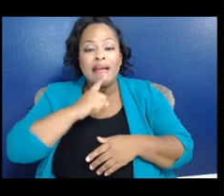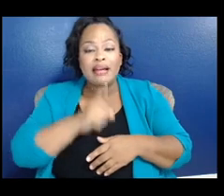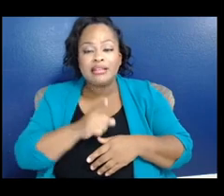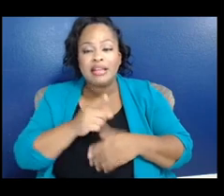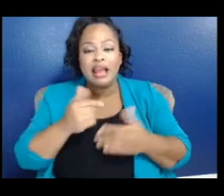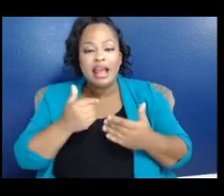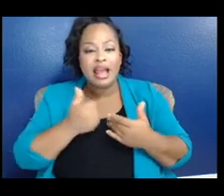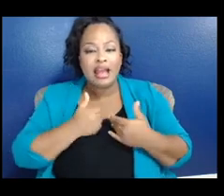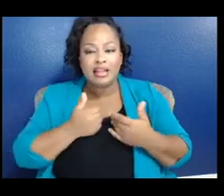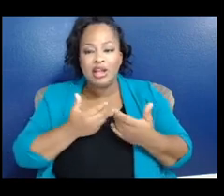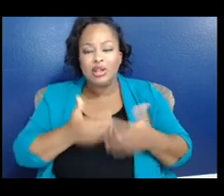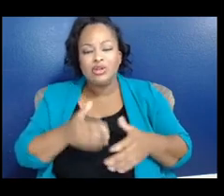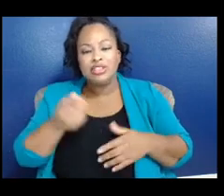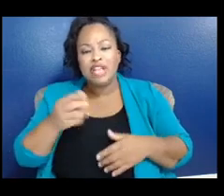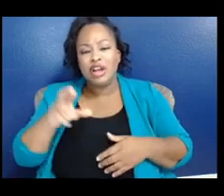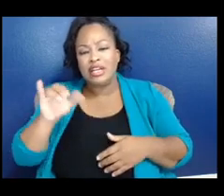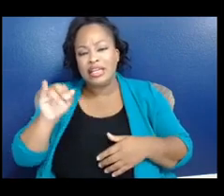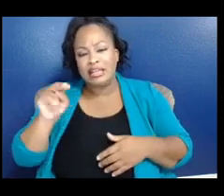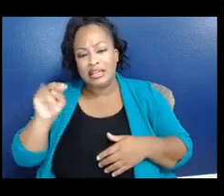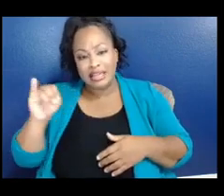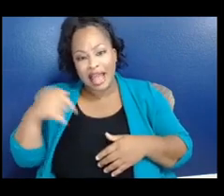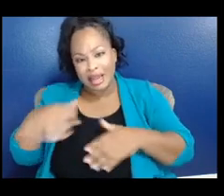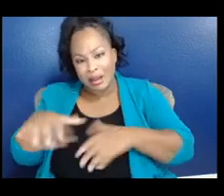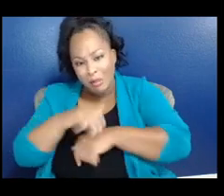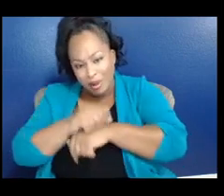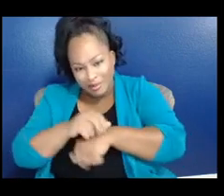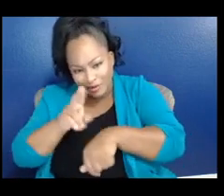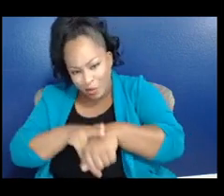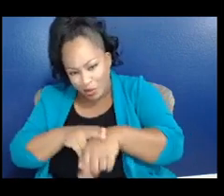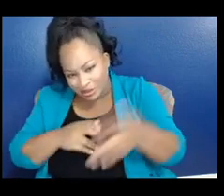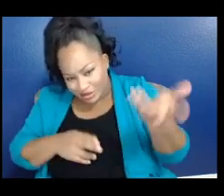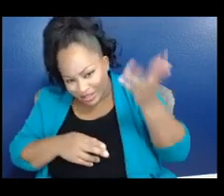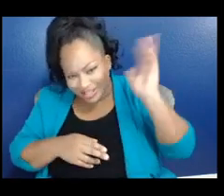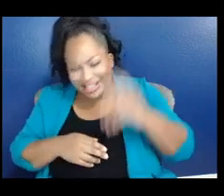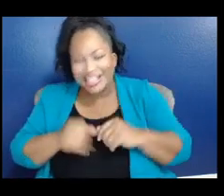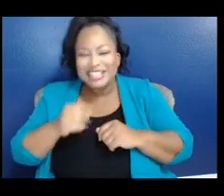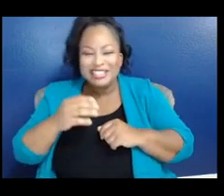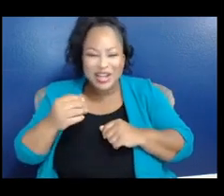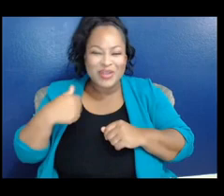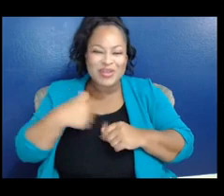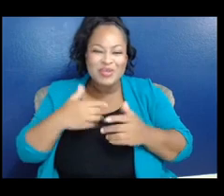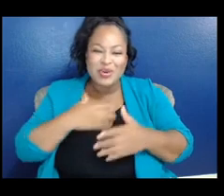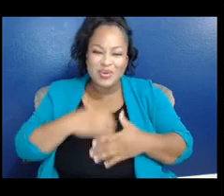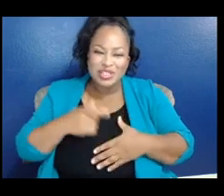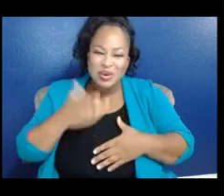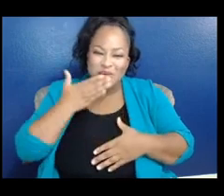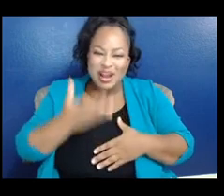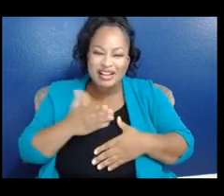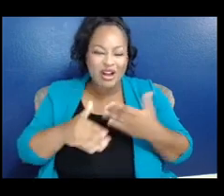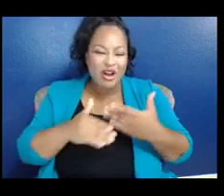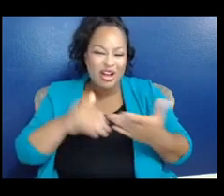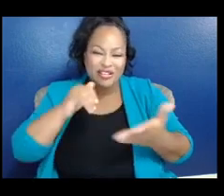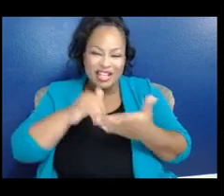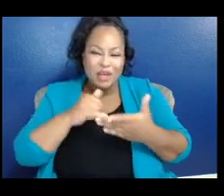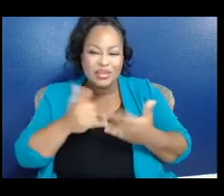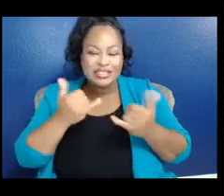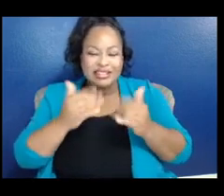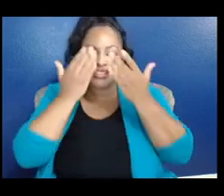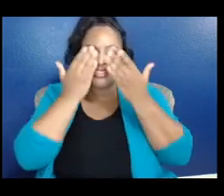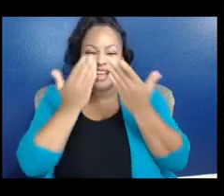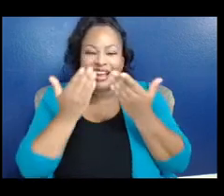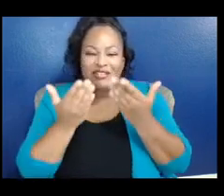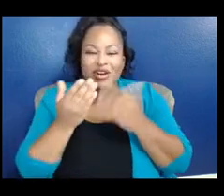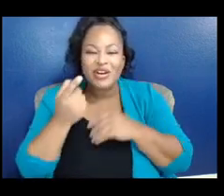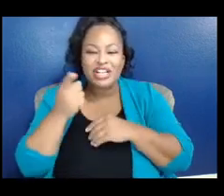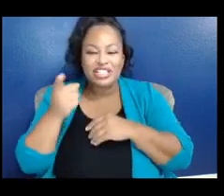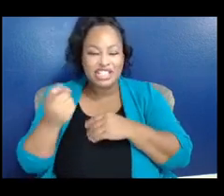to lose Dr. Yanni. She had an appointment, of course. So we definitely want to wish her well and all of that. And we're so thankful that